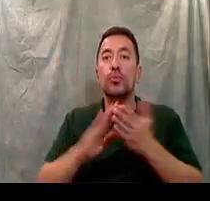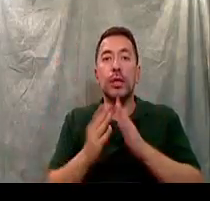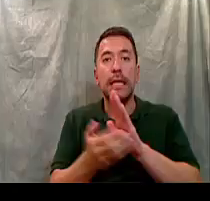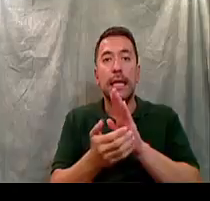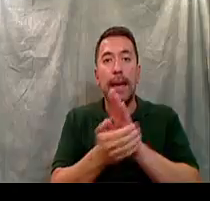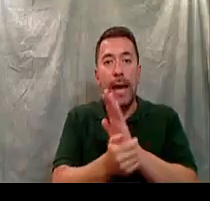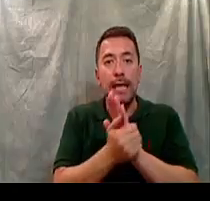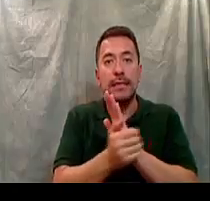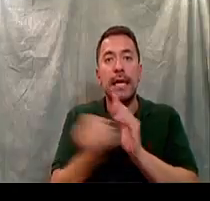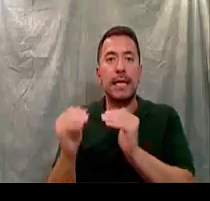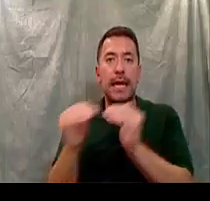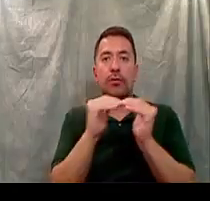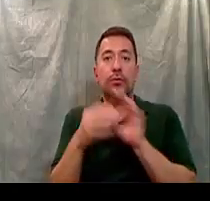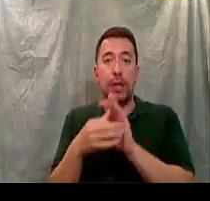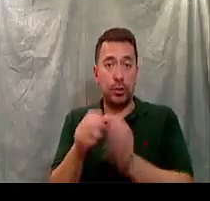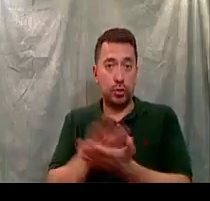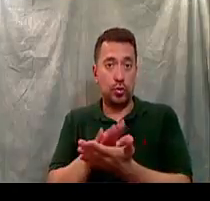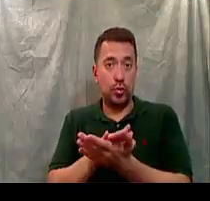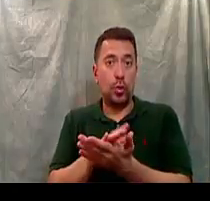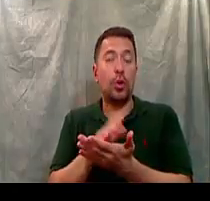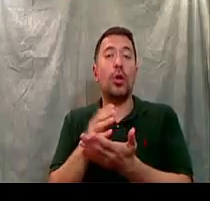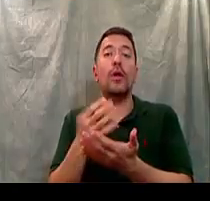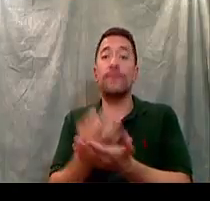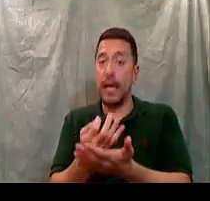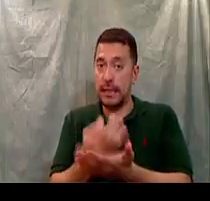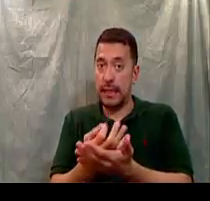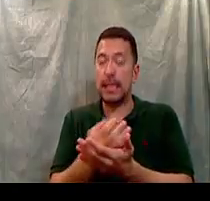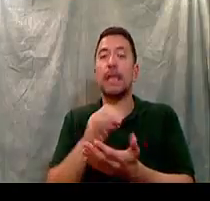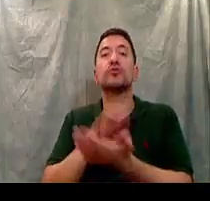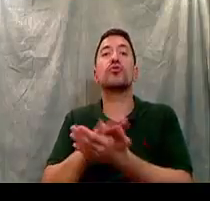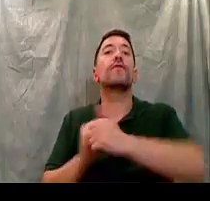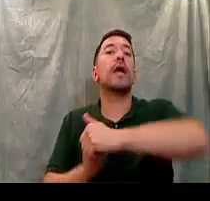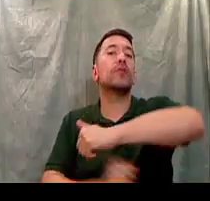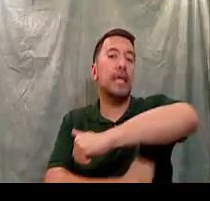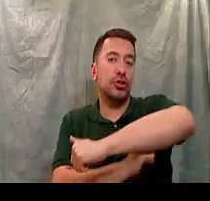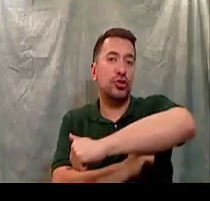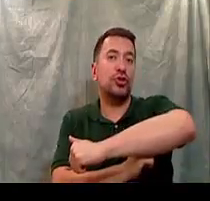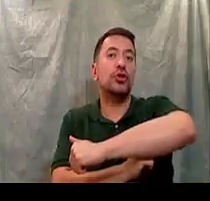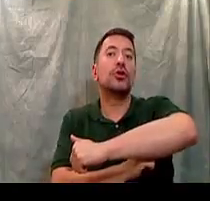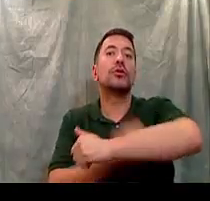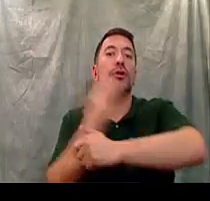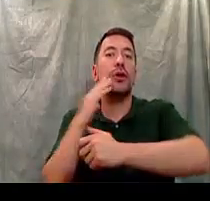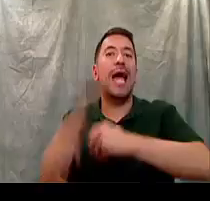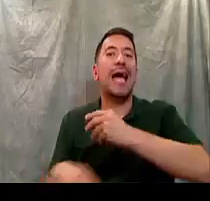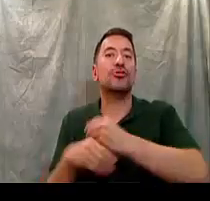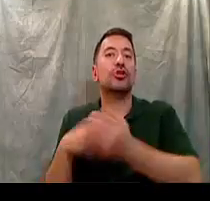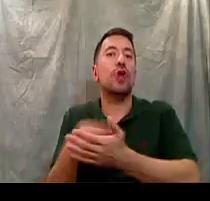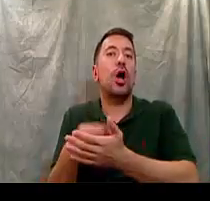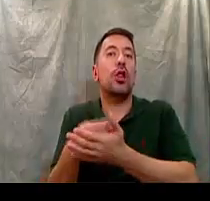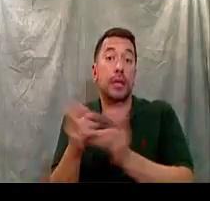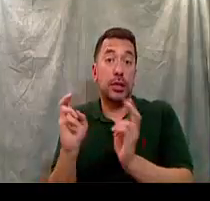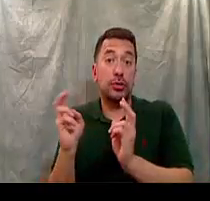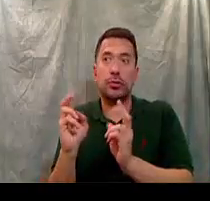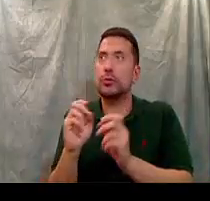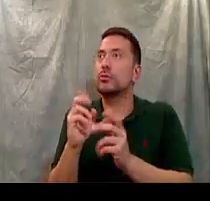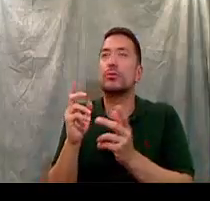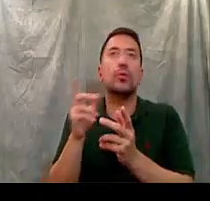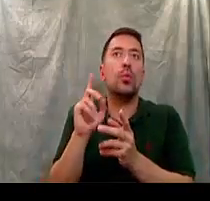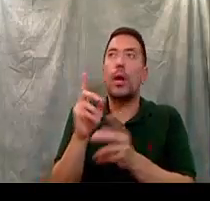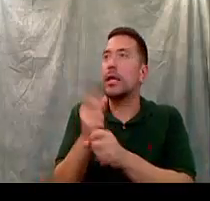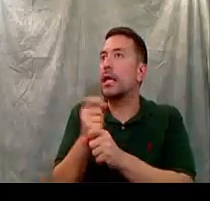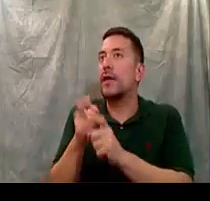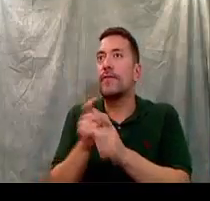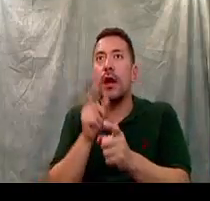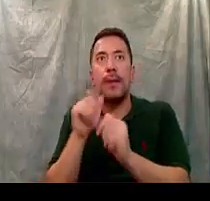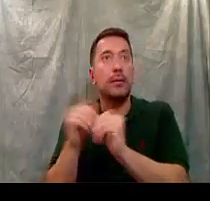concept in relation to the school funding and school foundation extra dollar issue. But